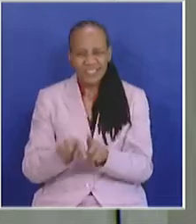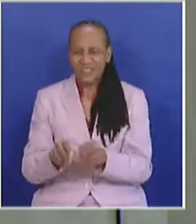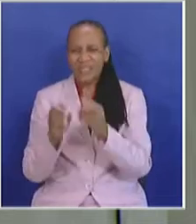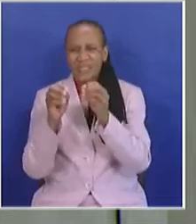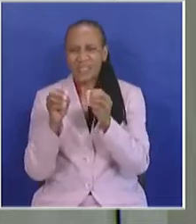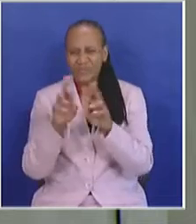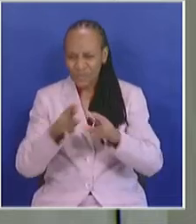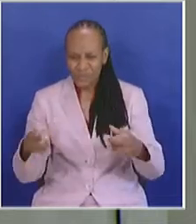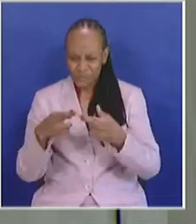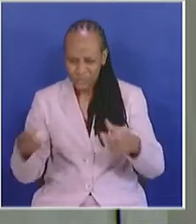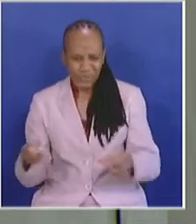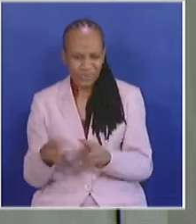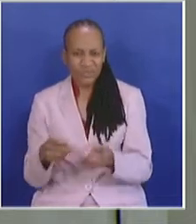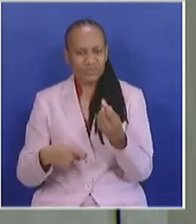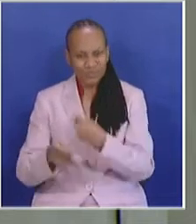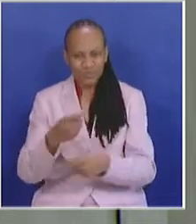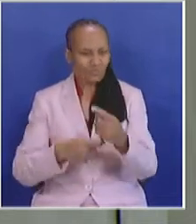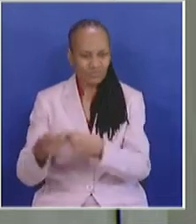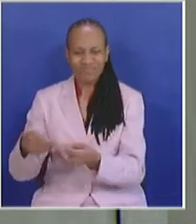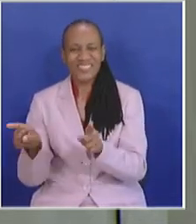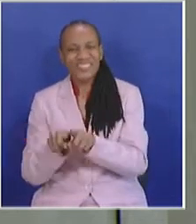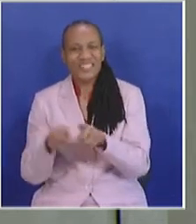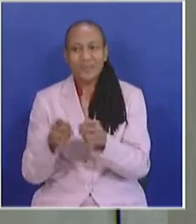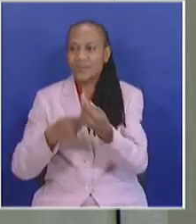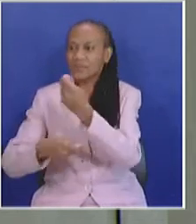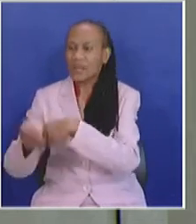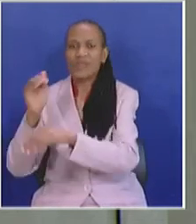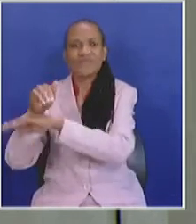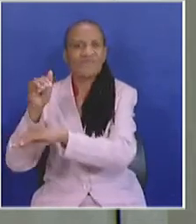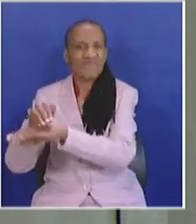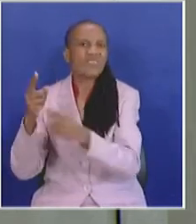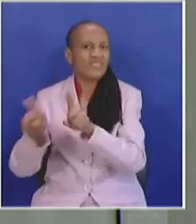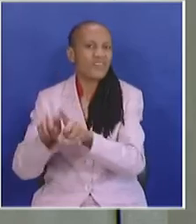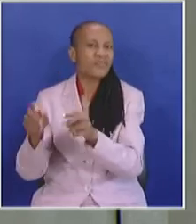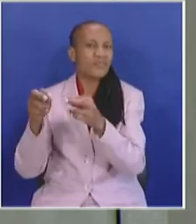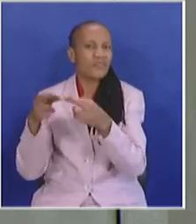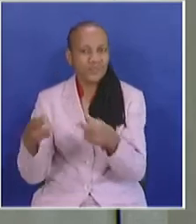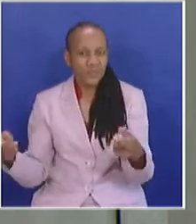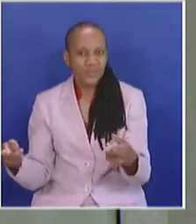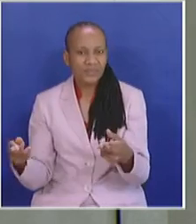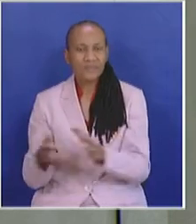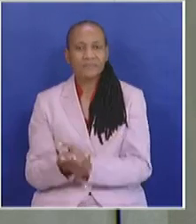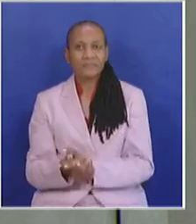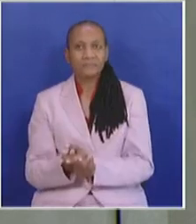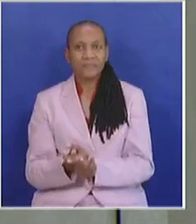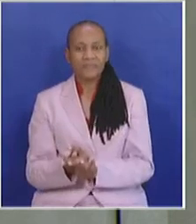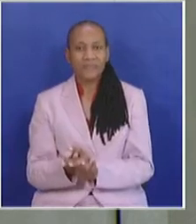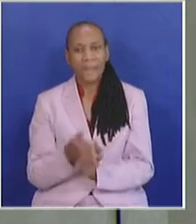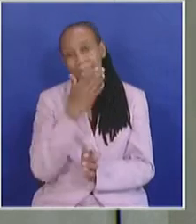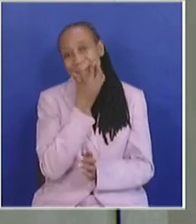ports, and moving cargo such as fruits for exports or components from ports to our factories for